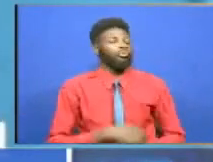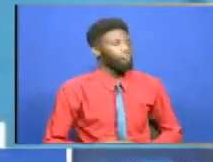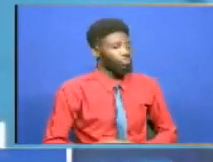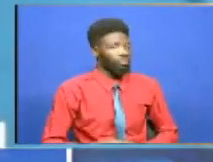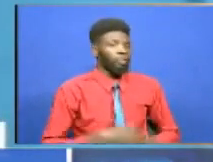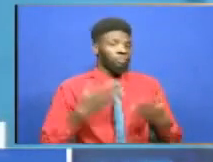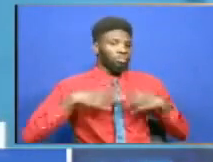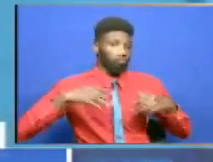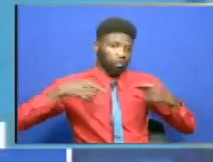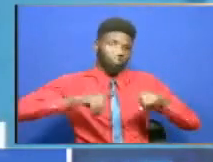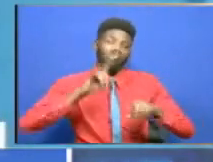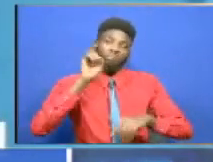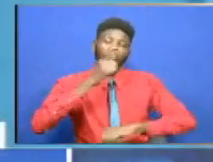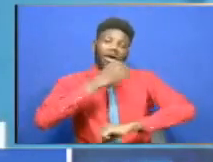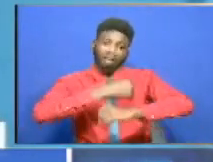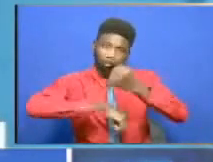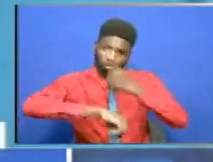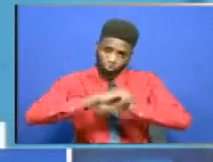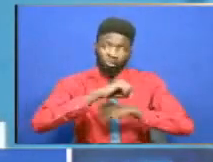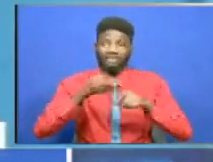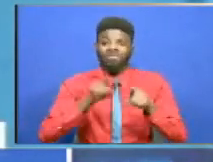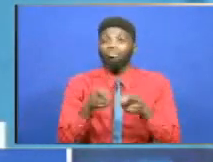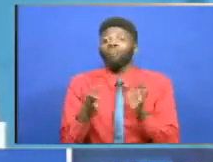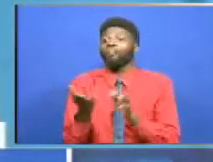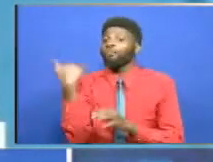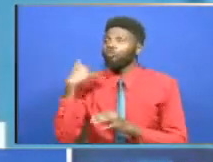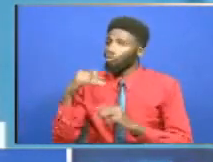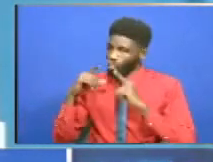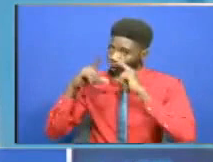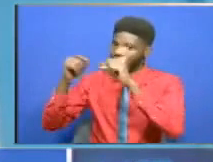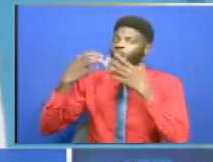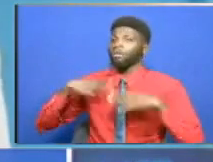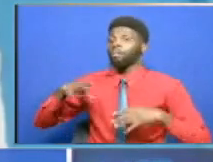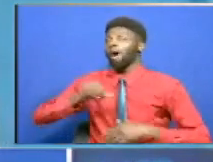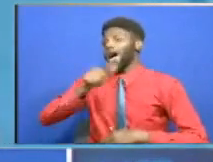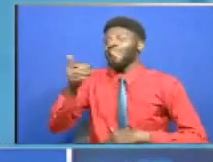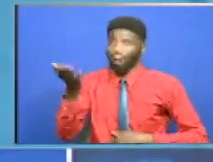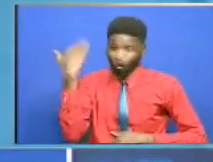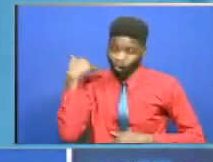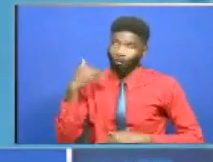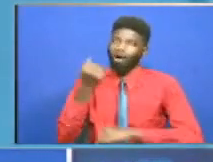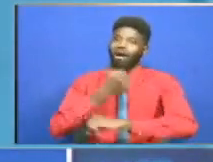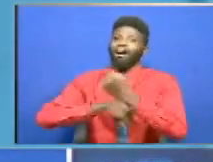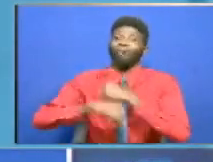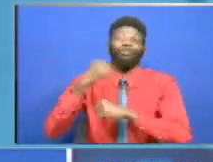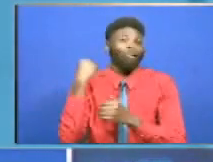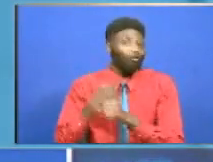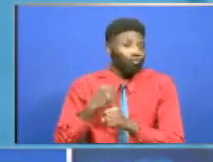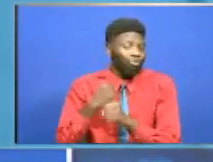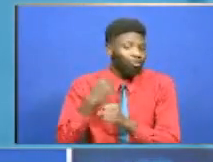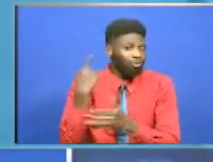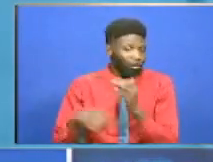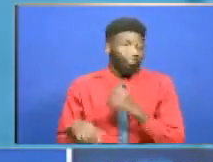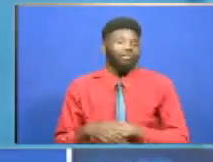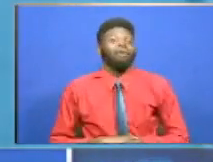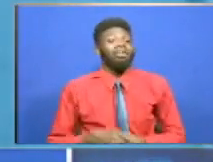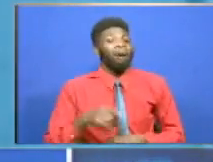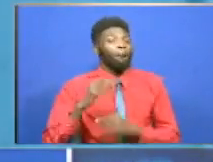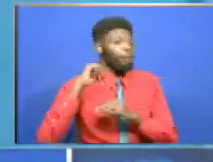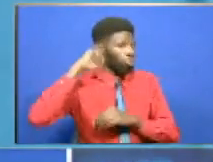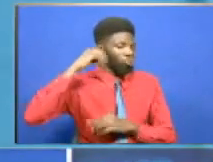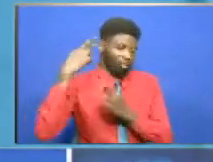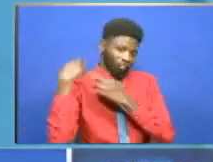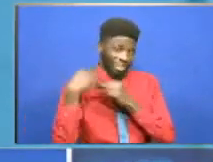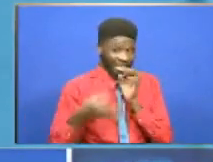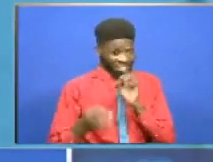others to do. They must take political responsibility. If you have been mentioned as